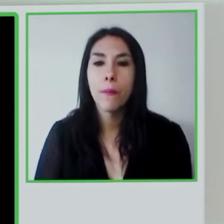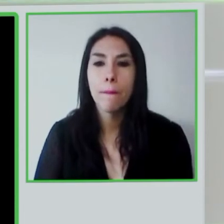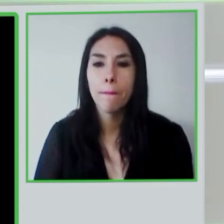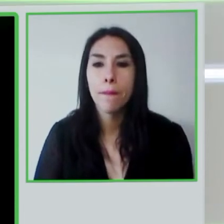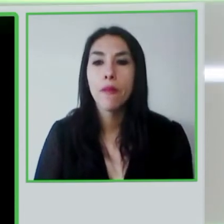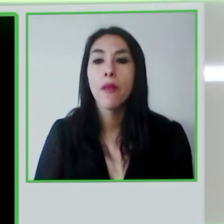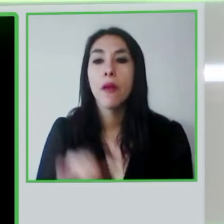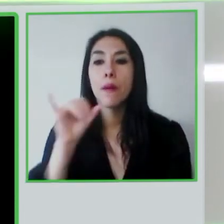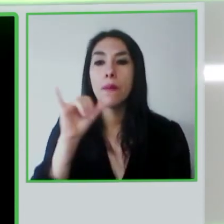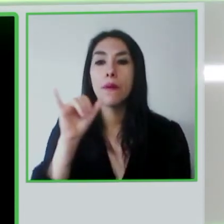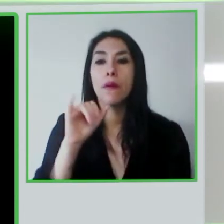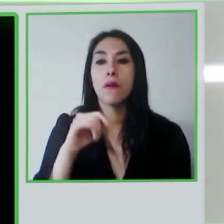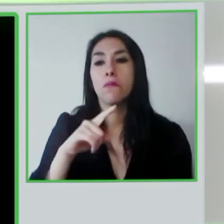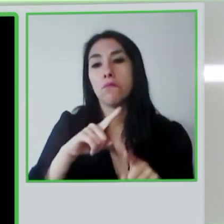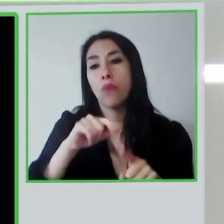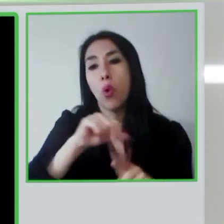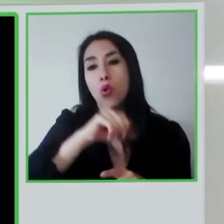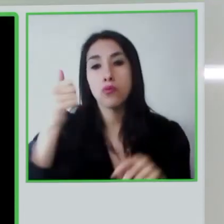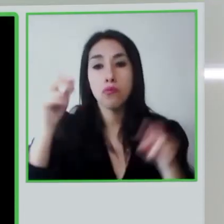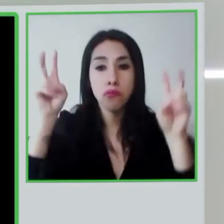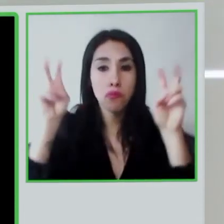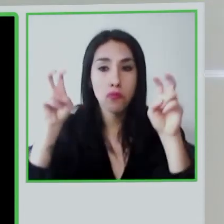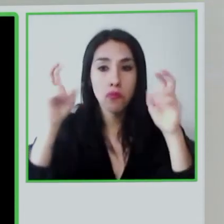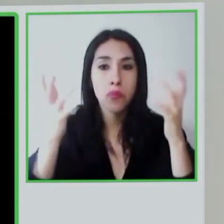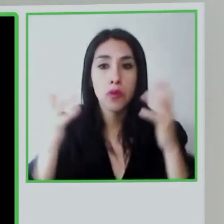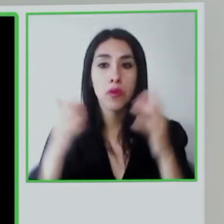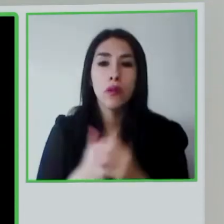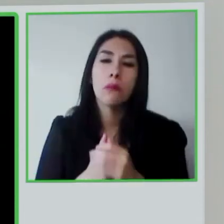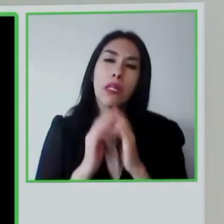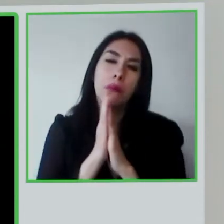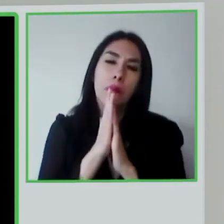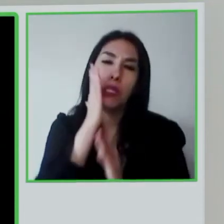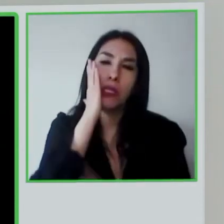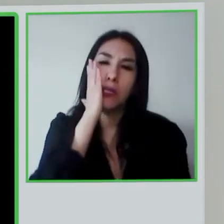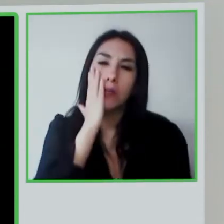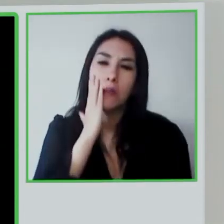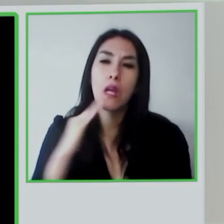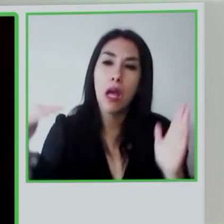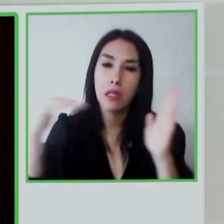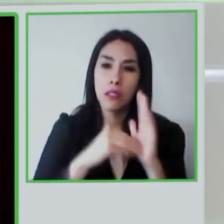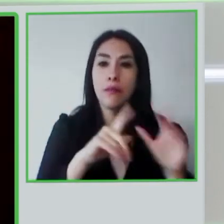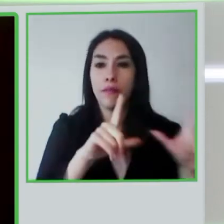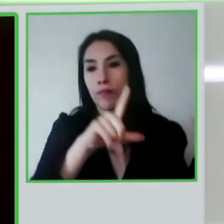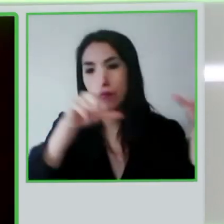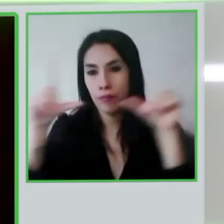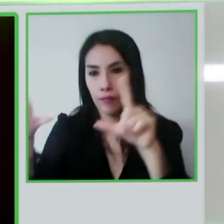I cannot talk about clients or customers with disabilities,